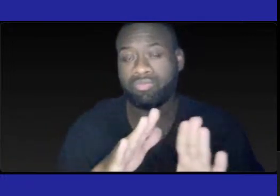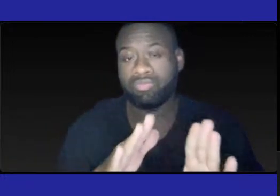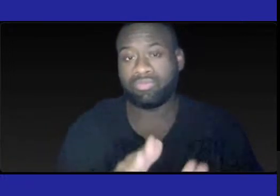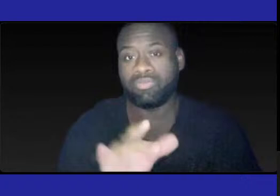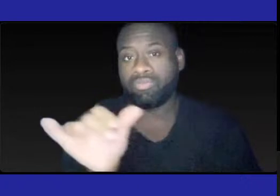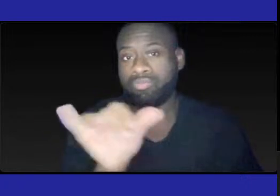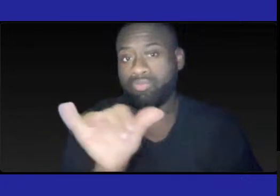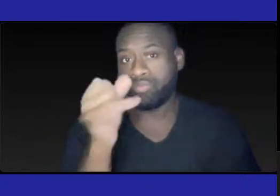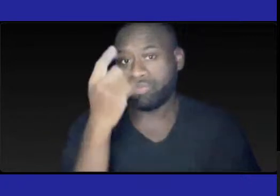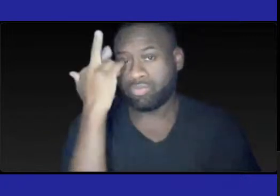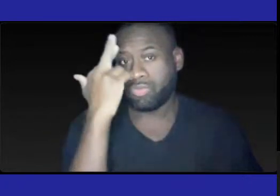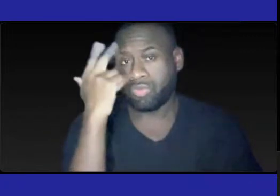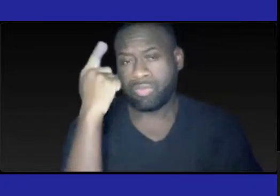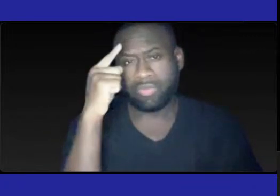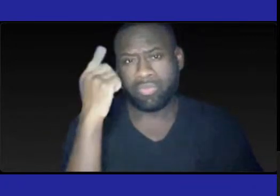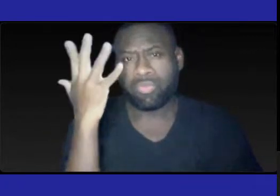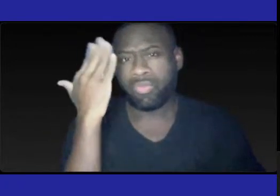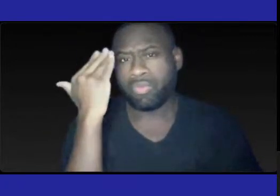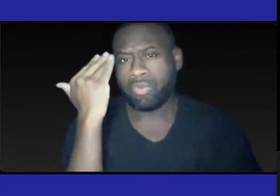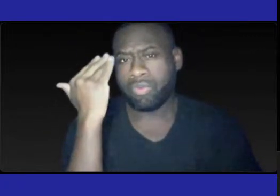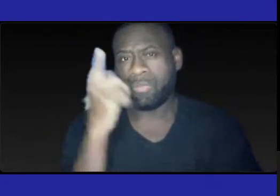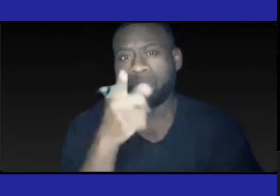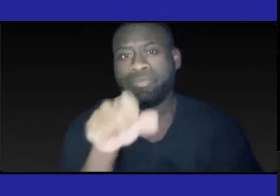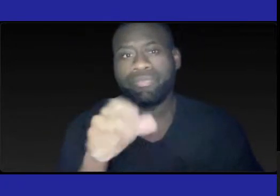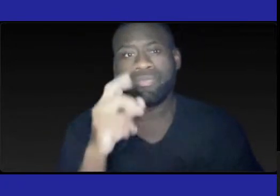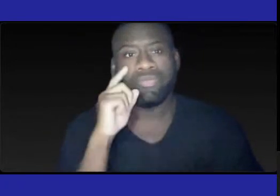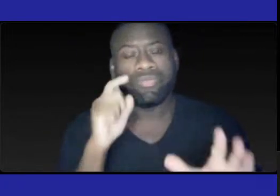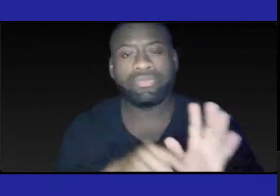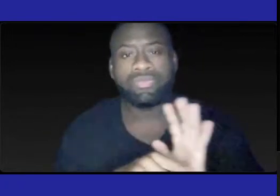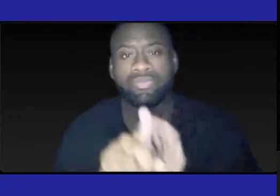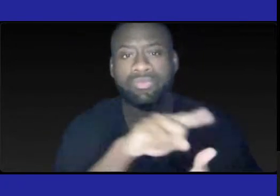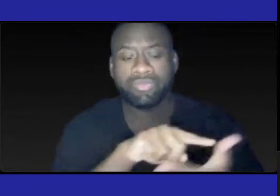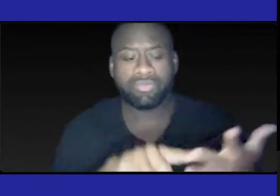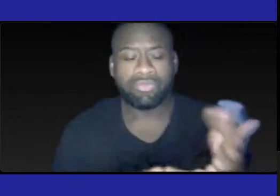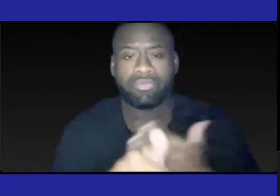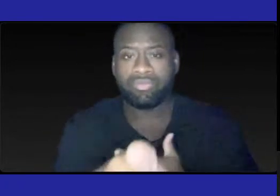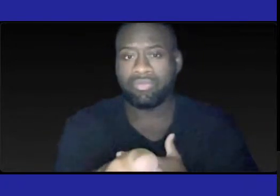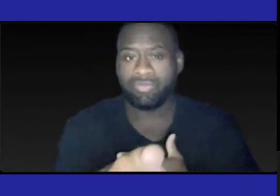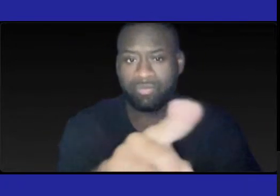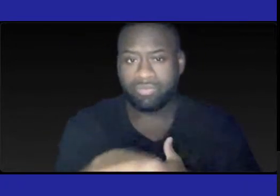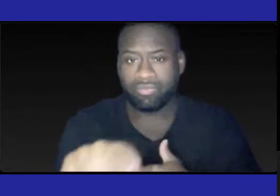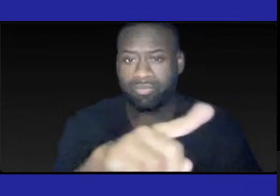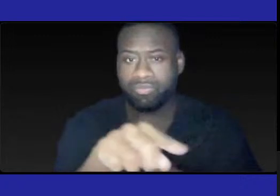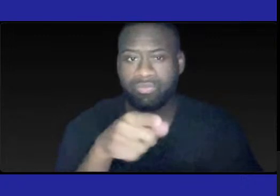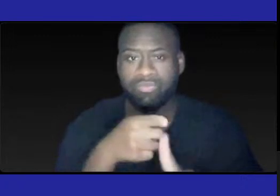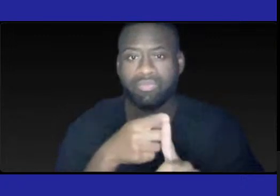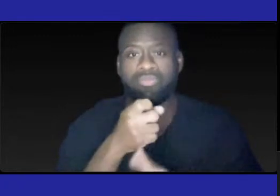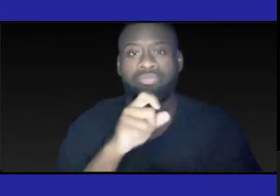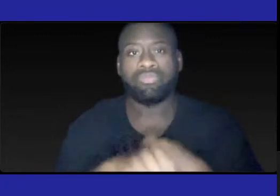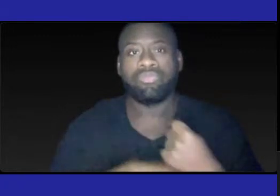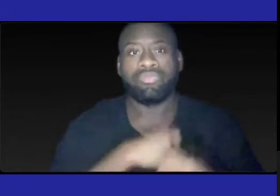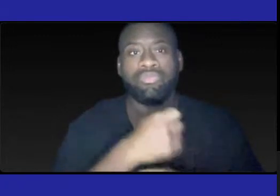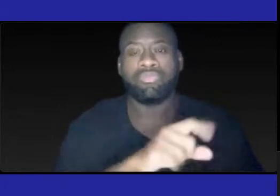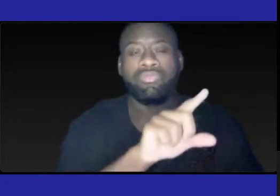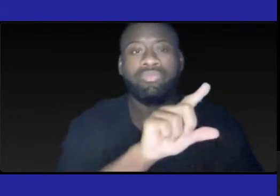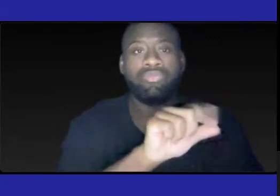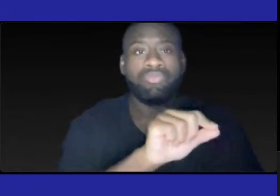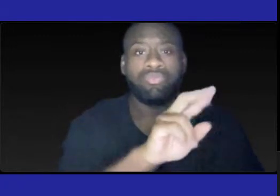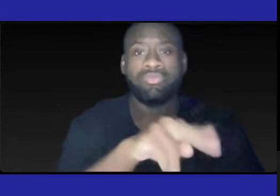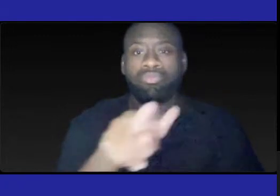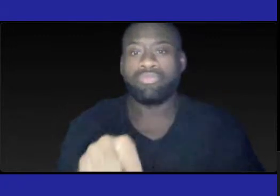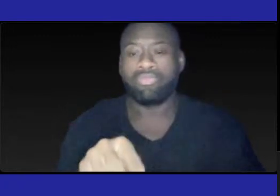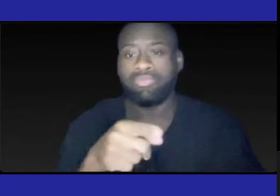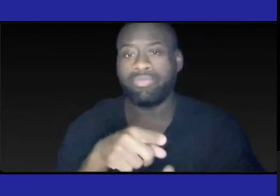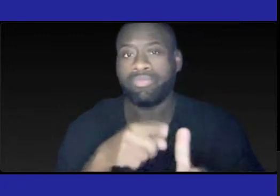reason for that is because you can see these numbers are from 2022, but even